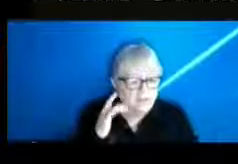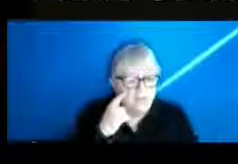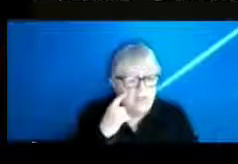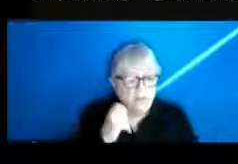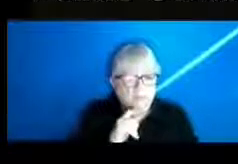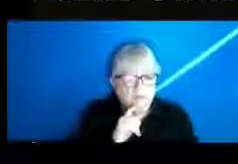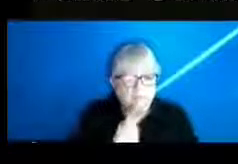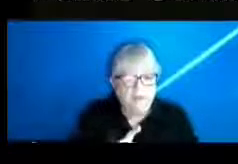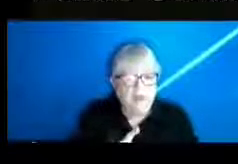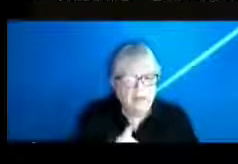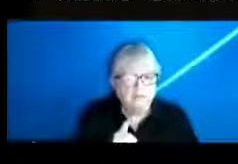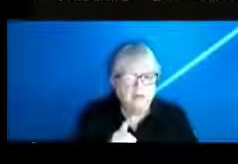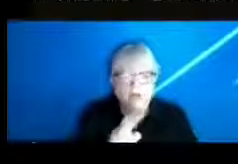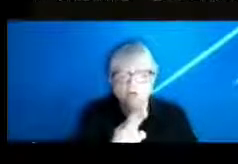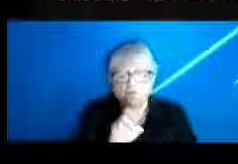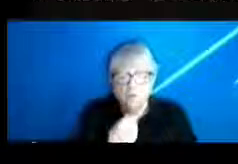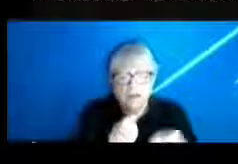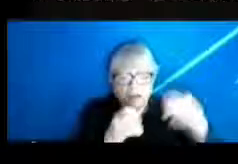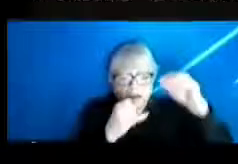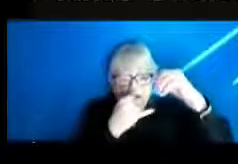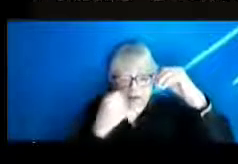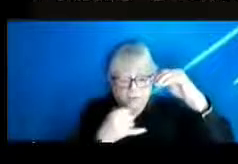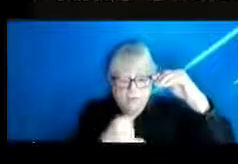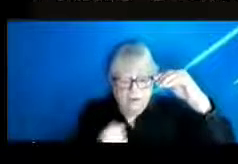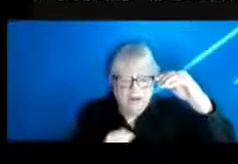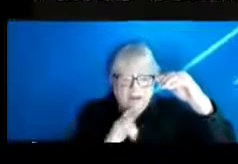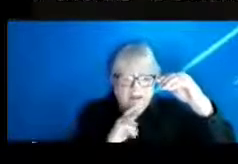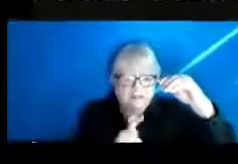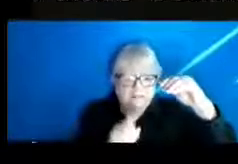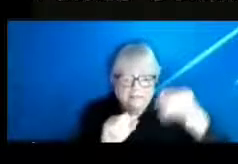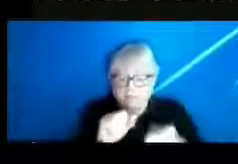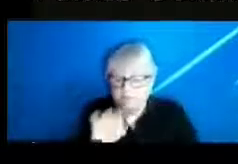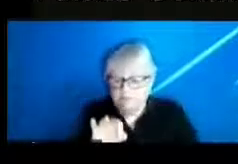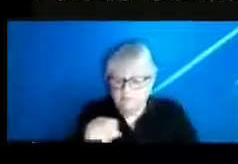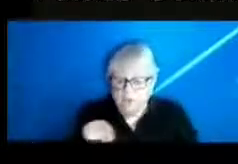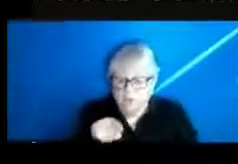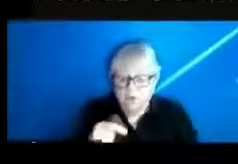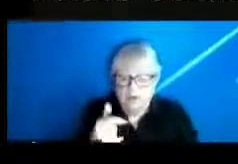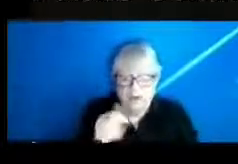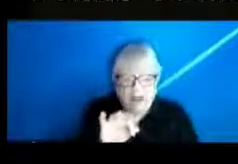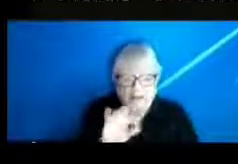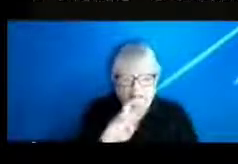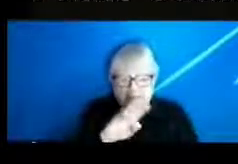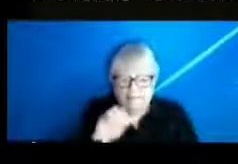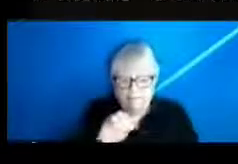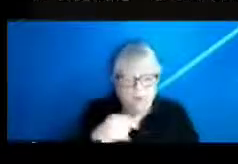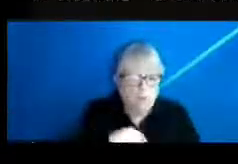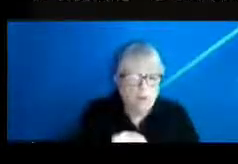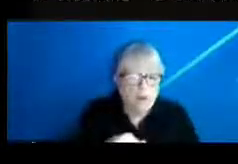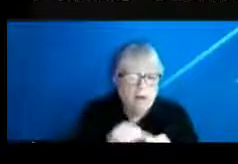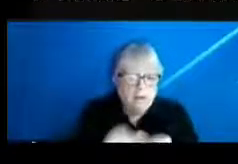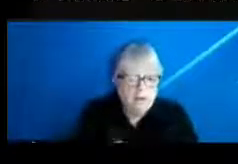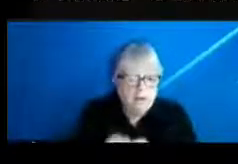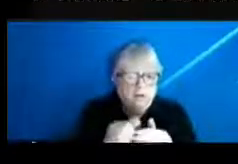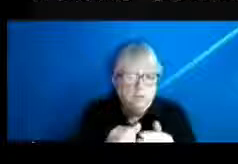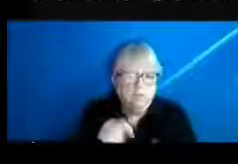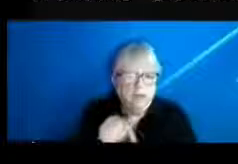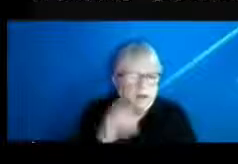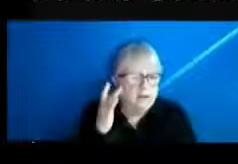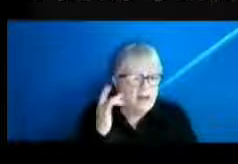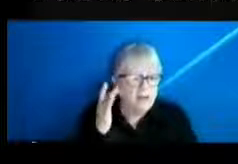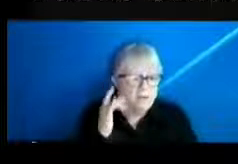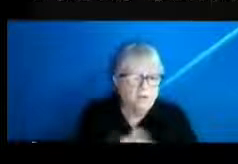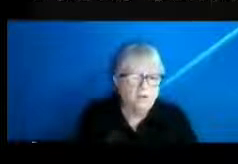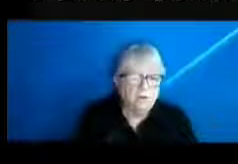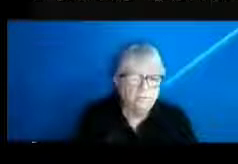equitable redistricting in San Francisco back in the 1970s. So we like to continue that legacy in California. And so what I'll